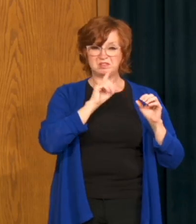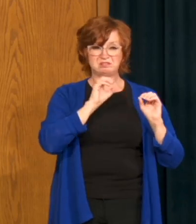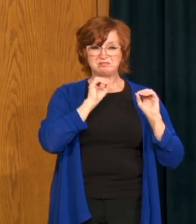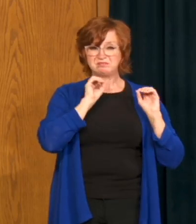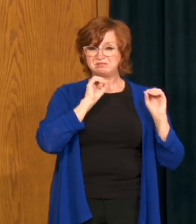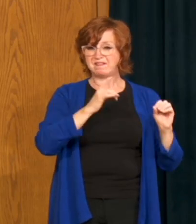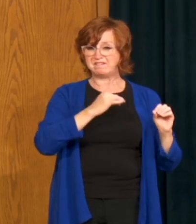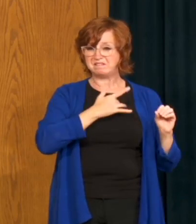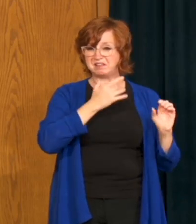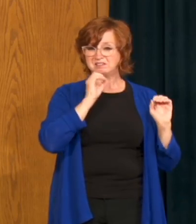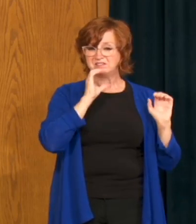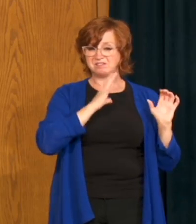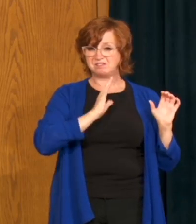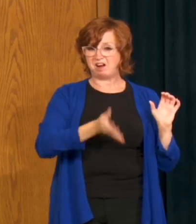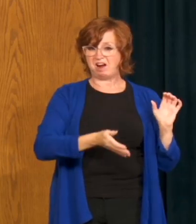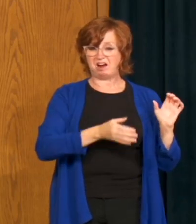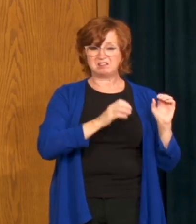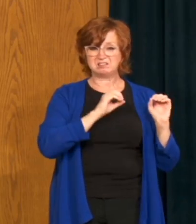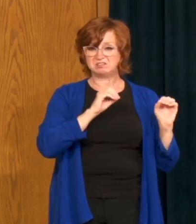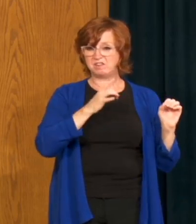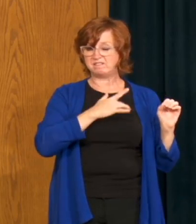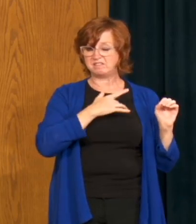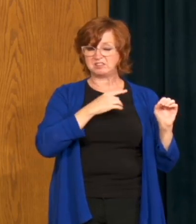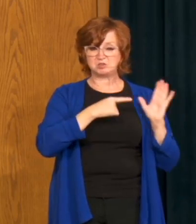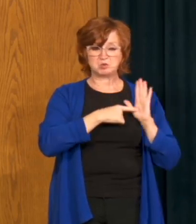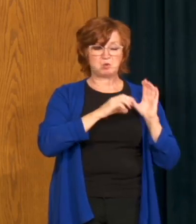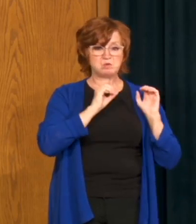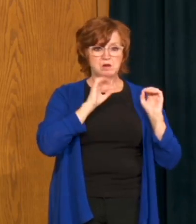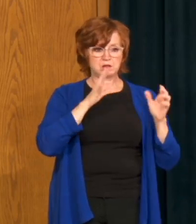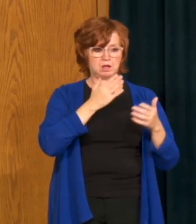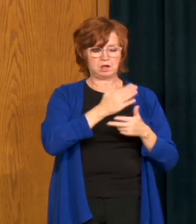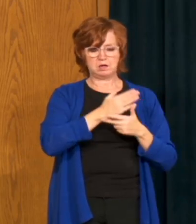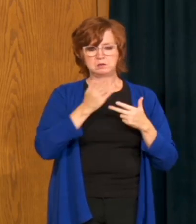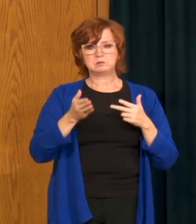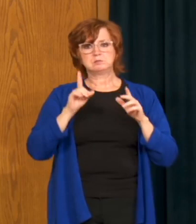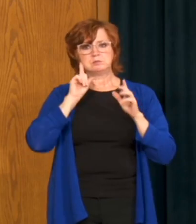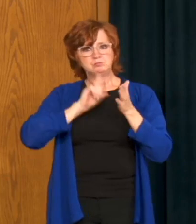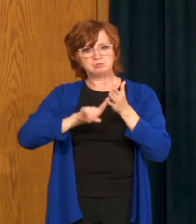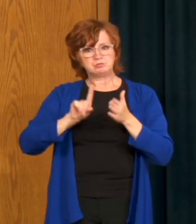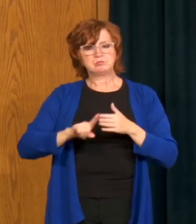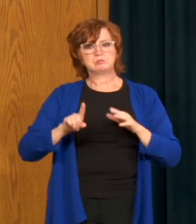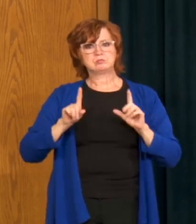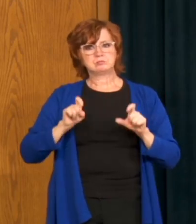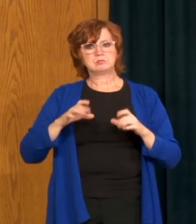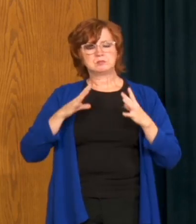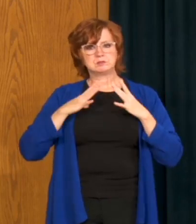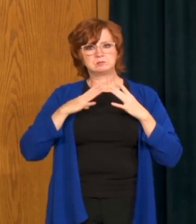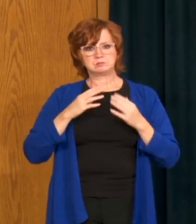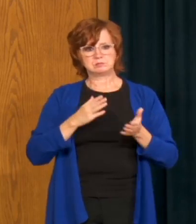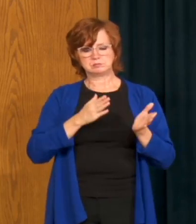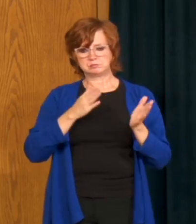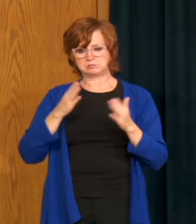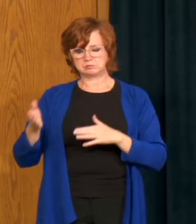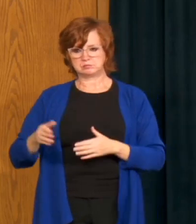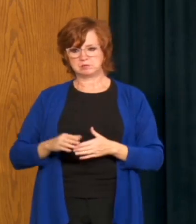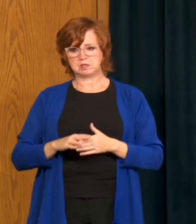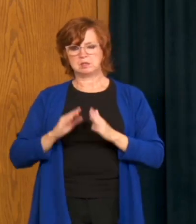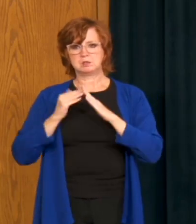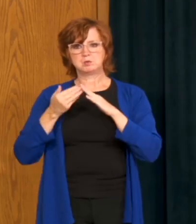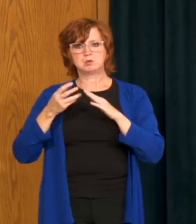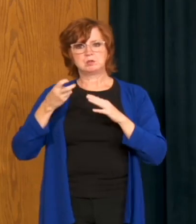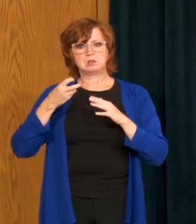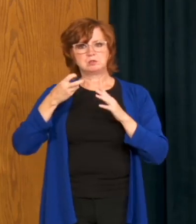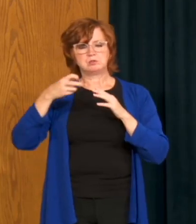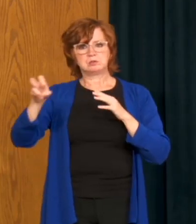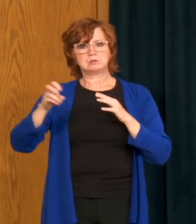if you're symptomatic because that informs all of us about community transmission risk. So even though we get concerned when we see numbers, I want